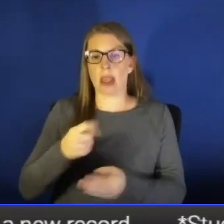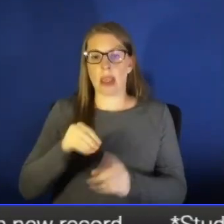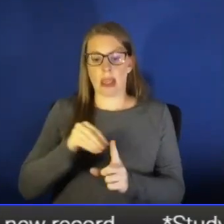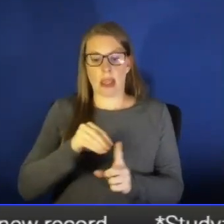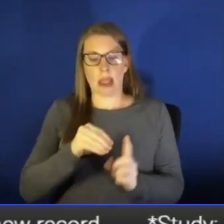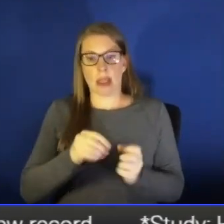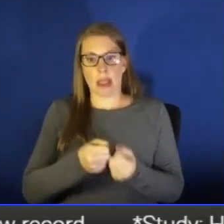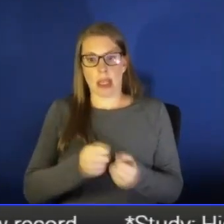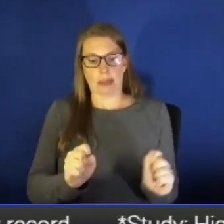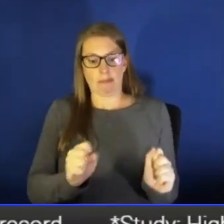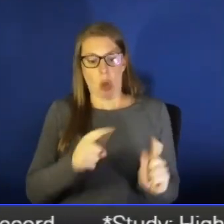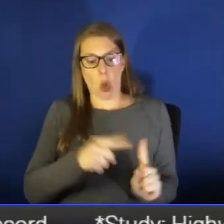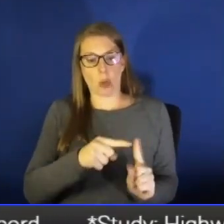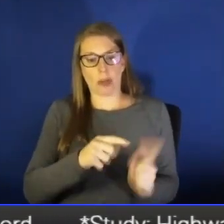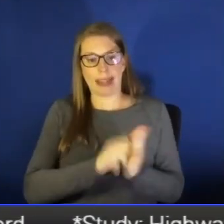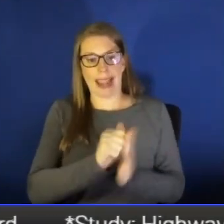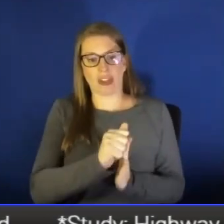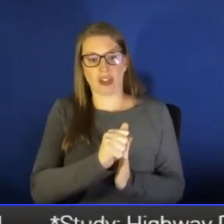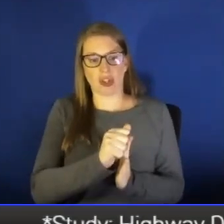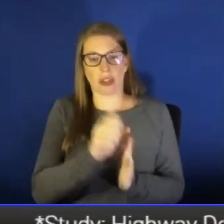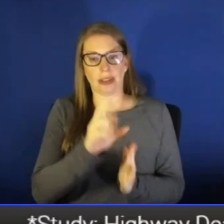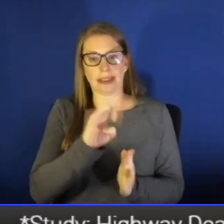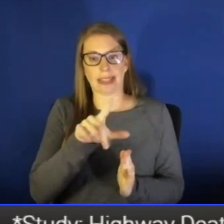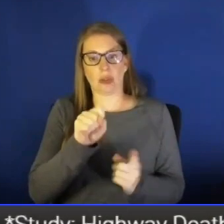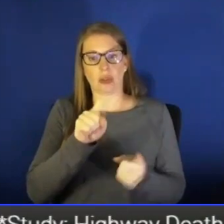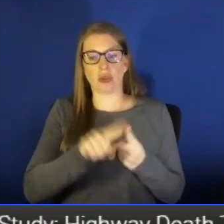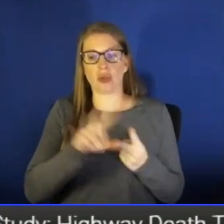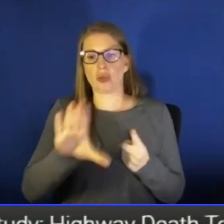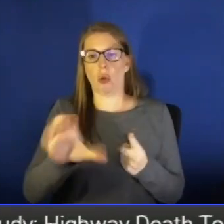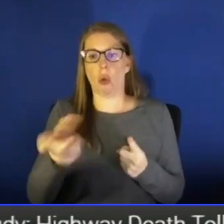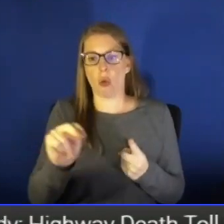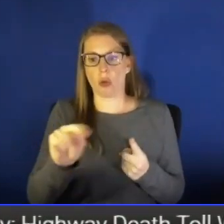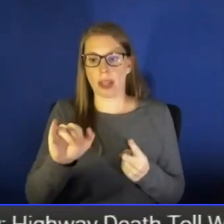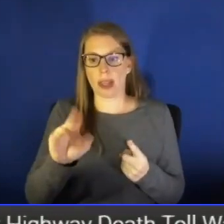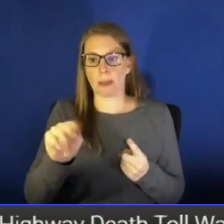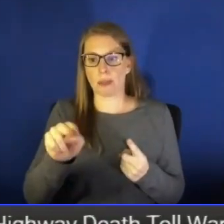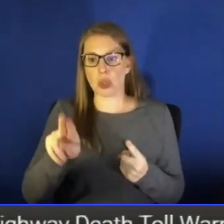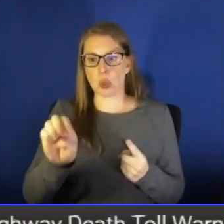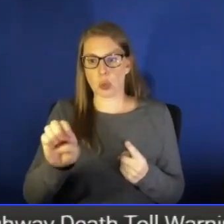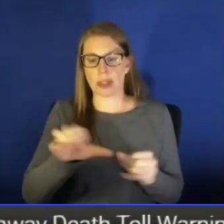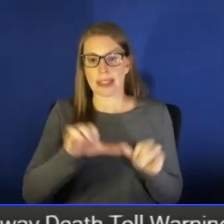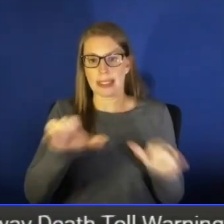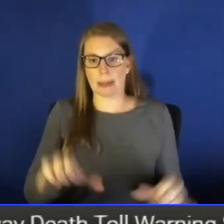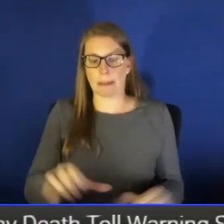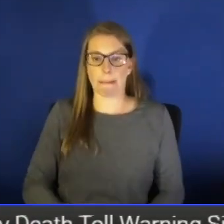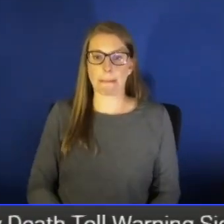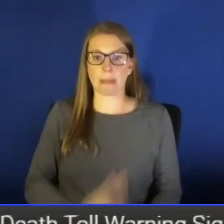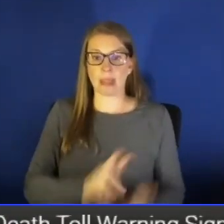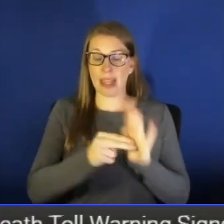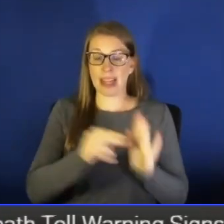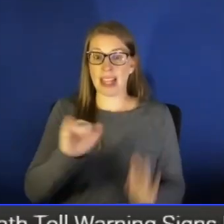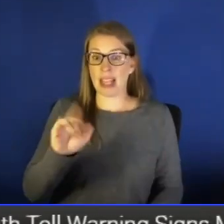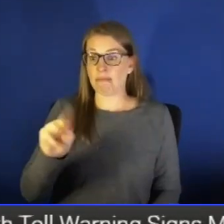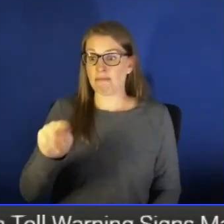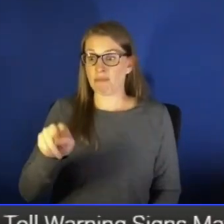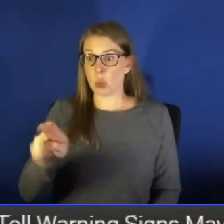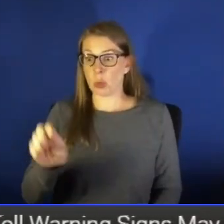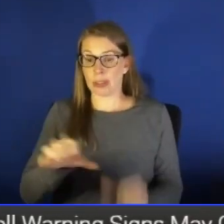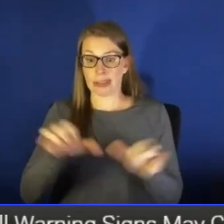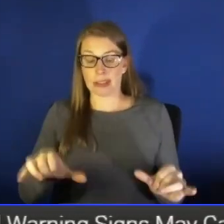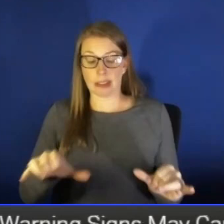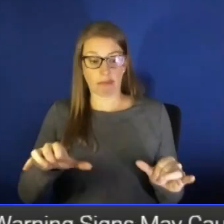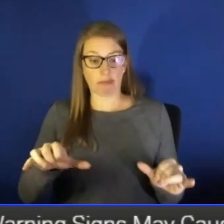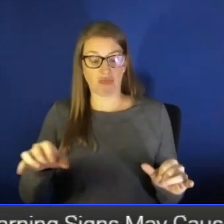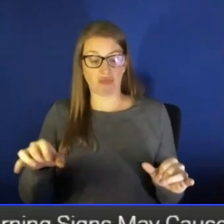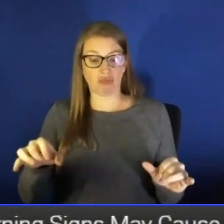to your own immune system. That's a very simplified response, but basically your immune system is then able to